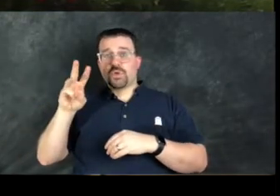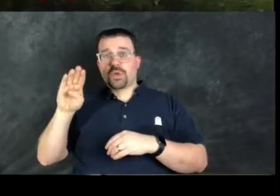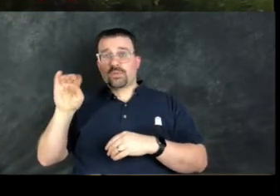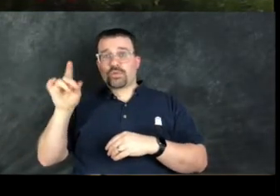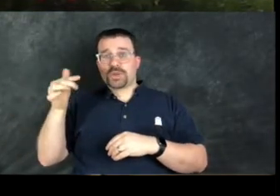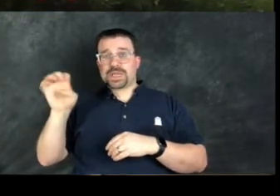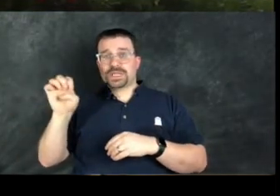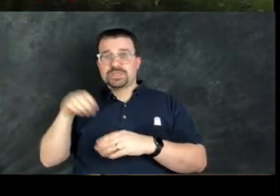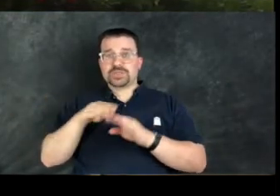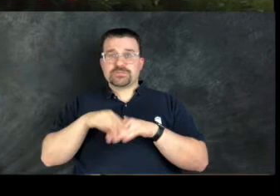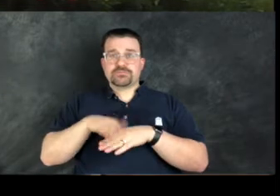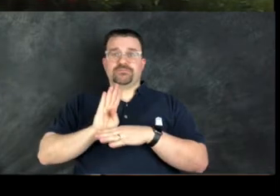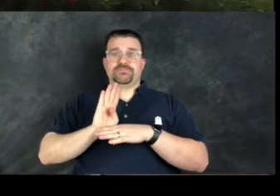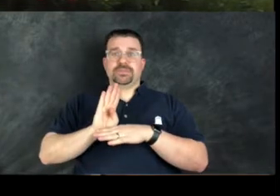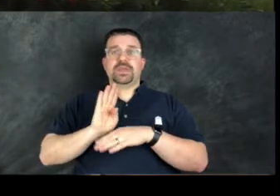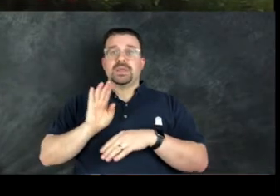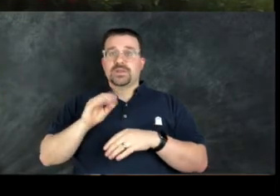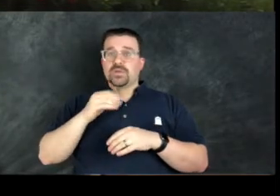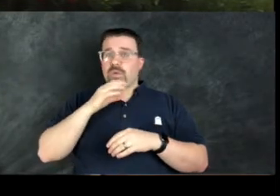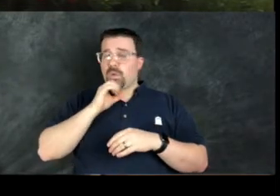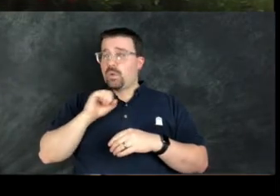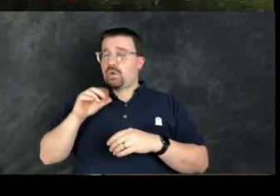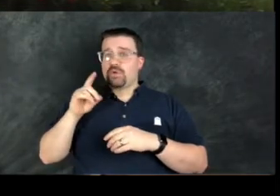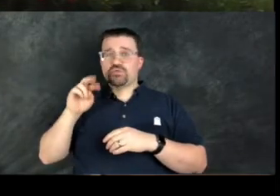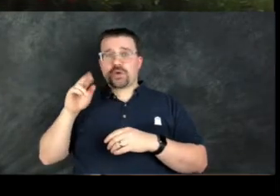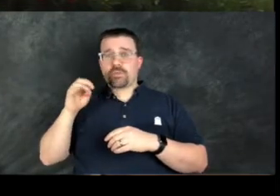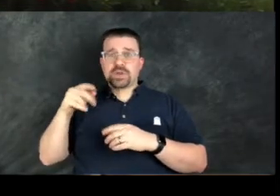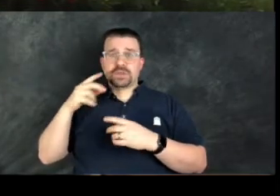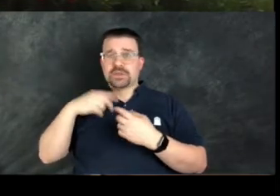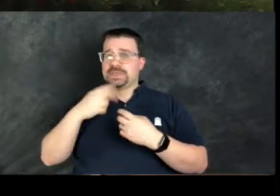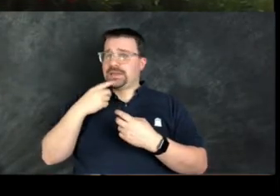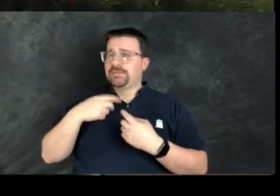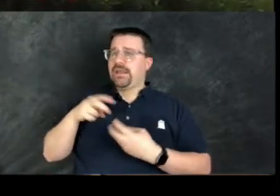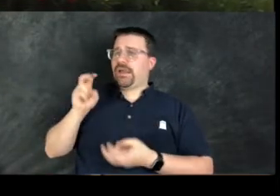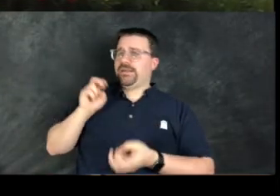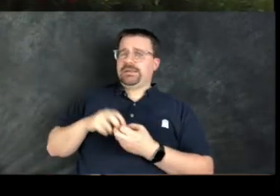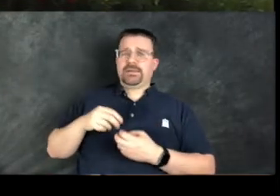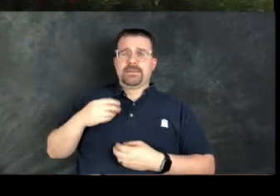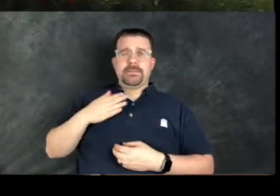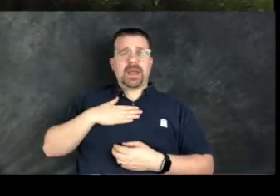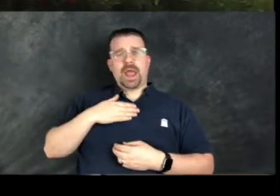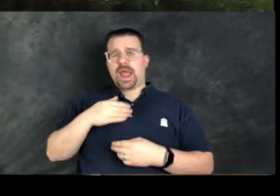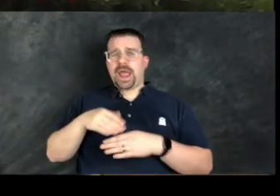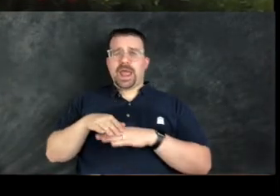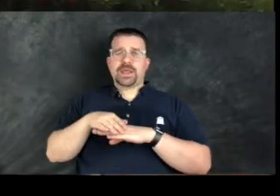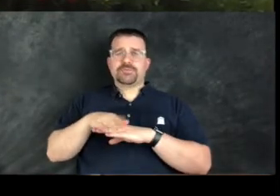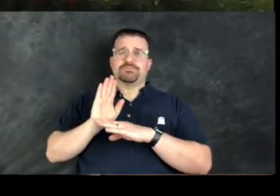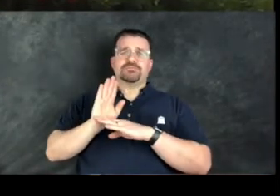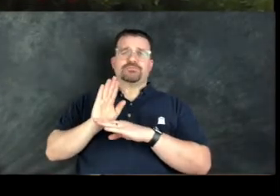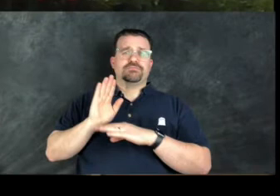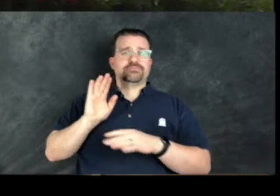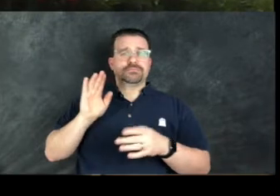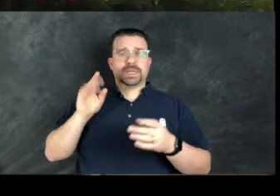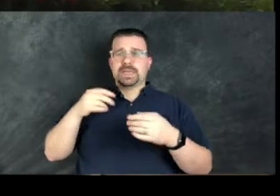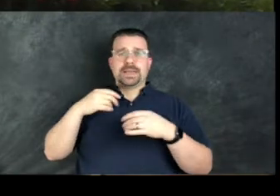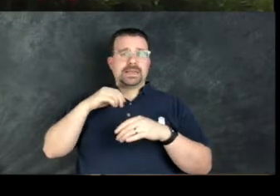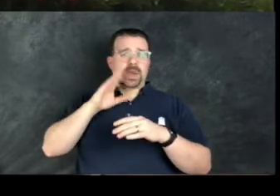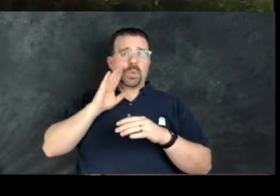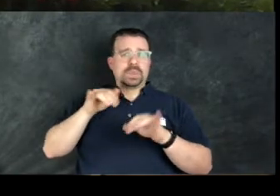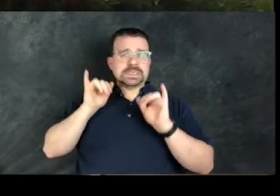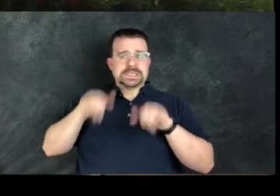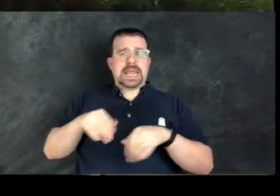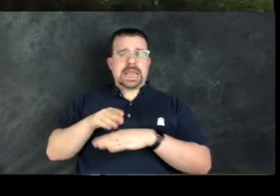the old drawbridge drawer just said with a yawn, "My drawbridge is drawn and it's going to